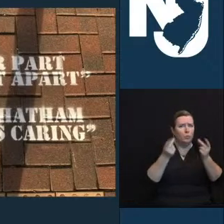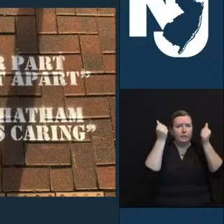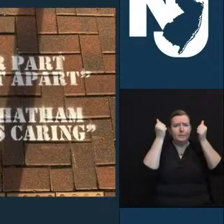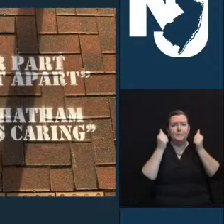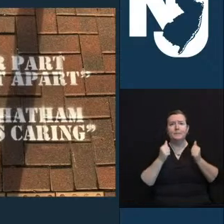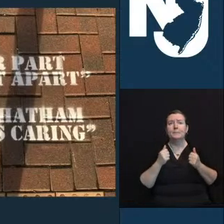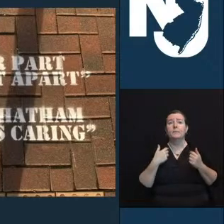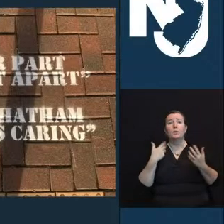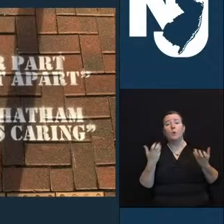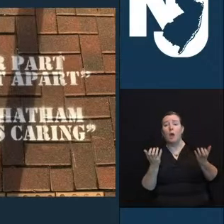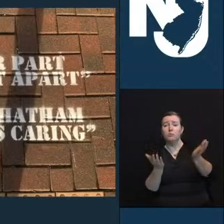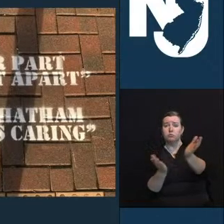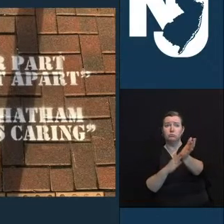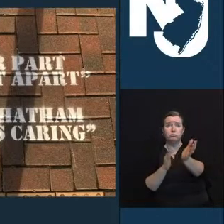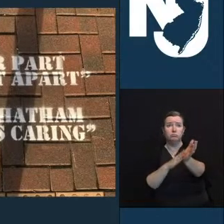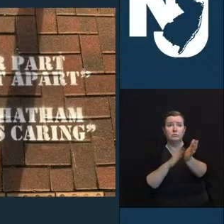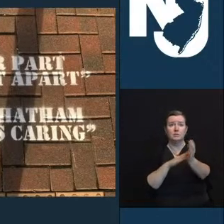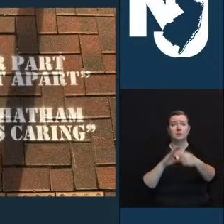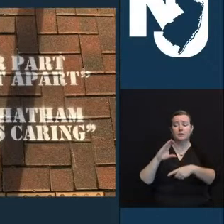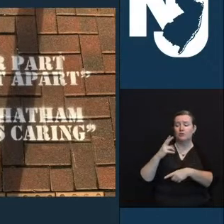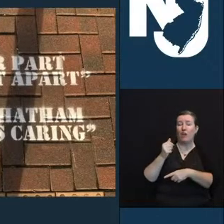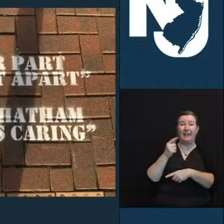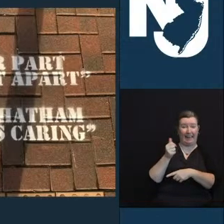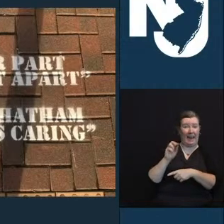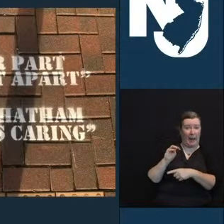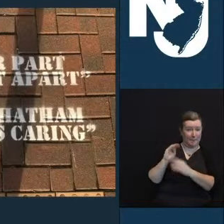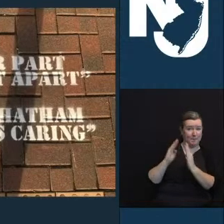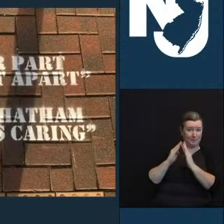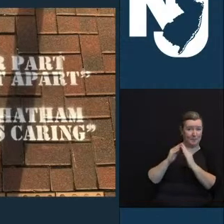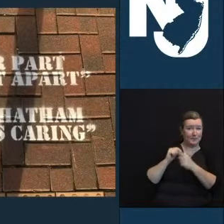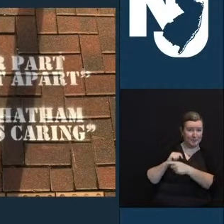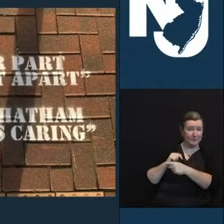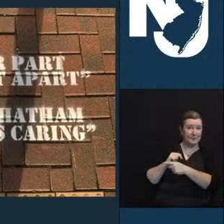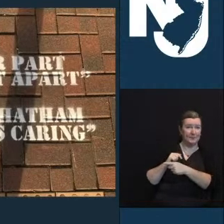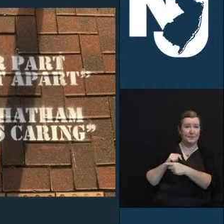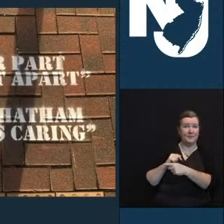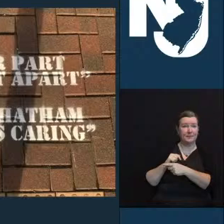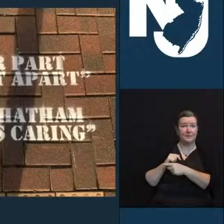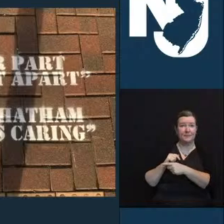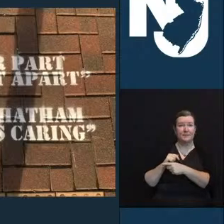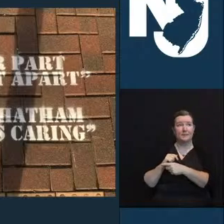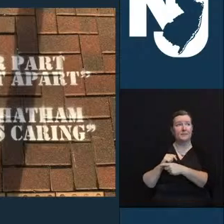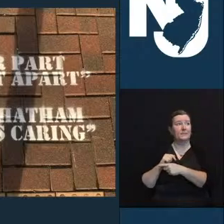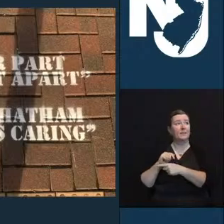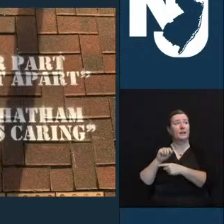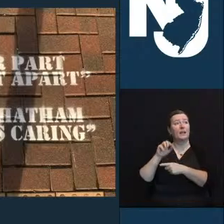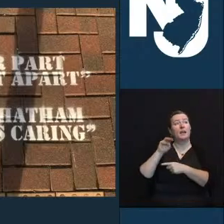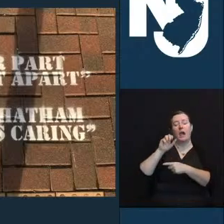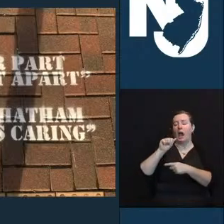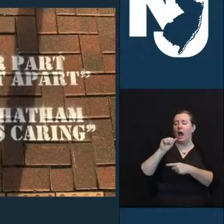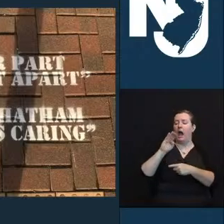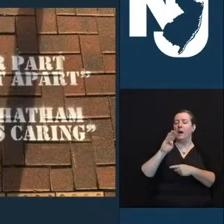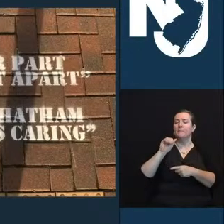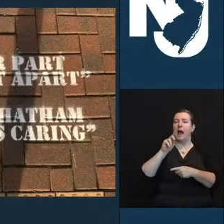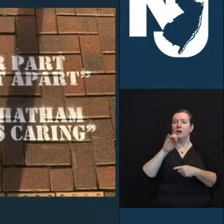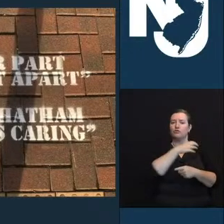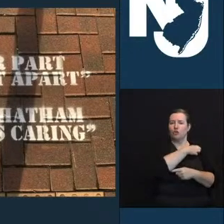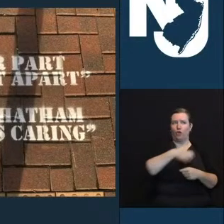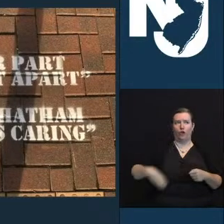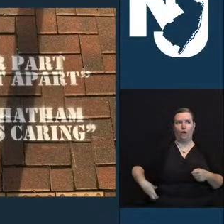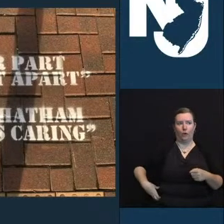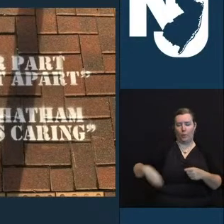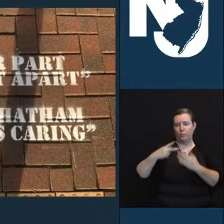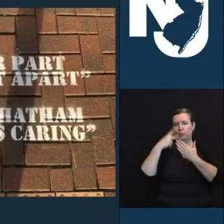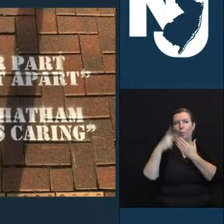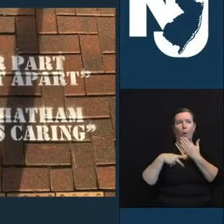huge shout out to Chatham Borough, especially Mayor and dear friend Thad Kobe-Lars and Police Chief Brian Gibbons,